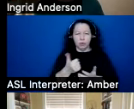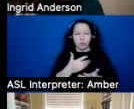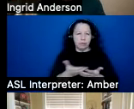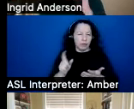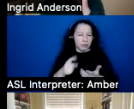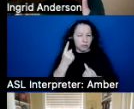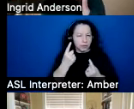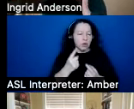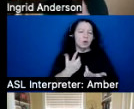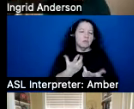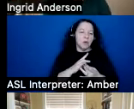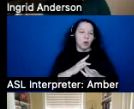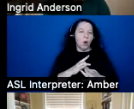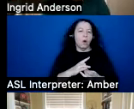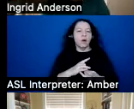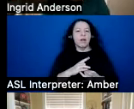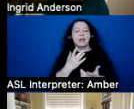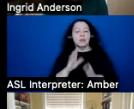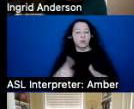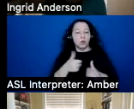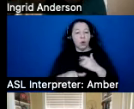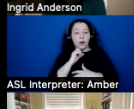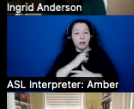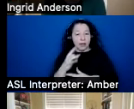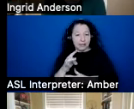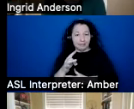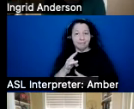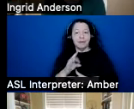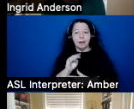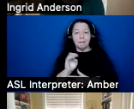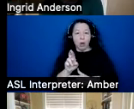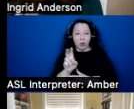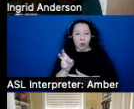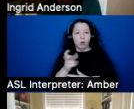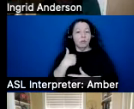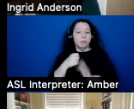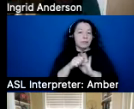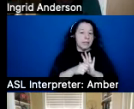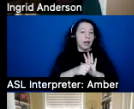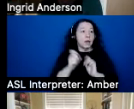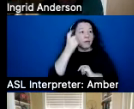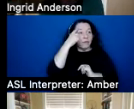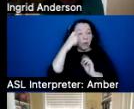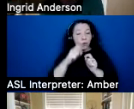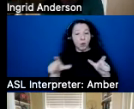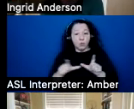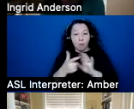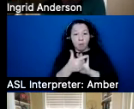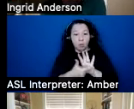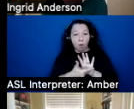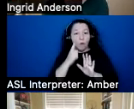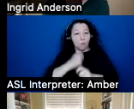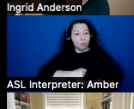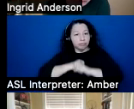treatment. So we do have our state, federal, and tribal laws that are in place to protect children. And use an advocate, you